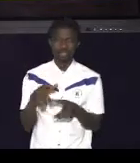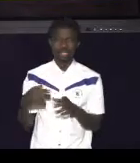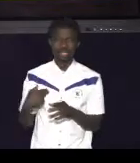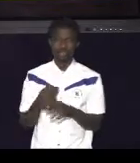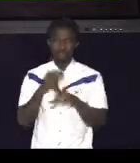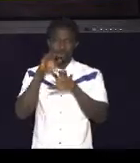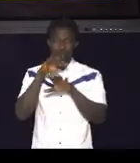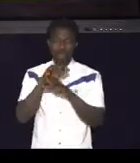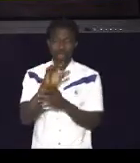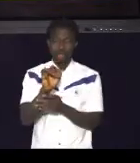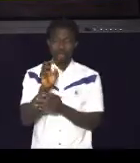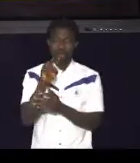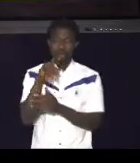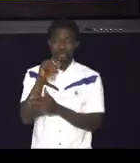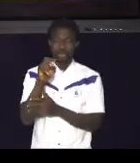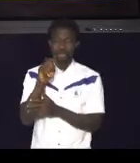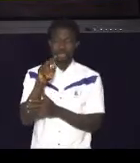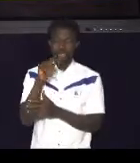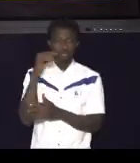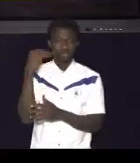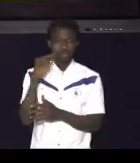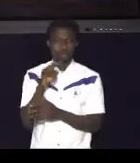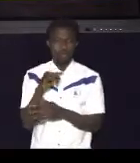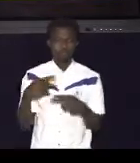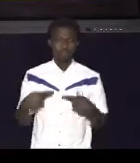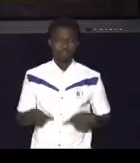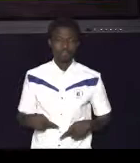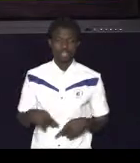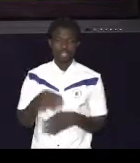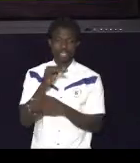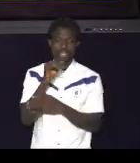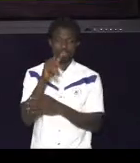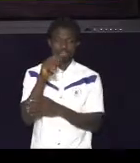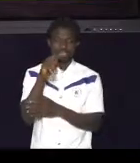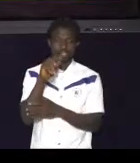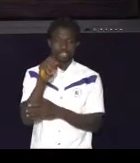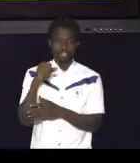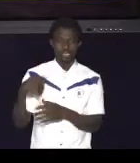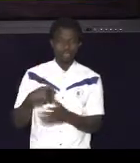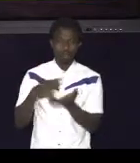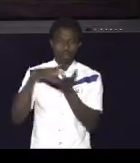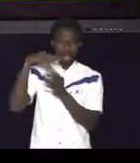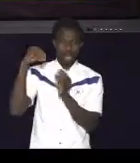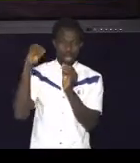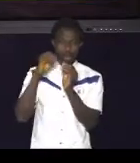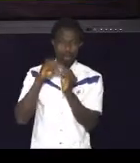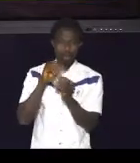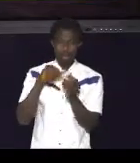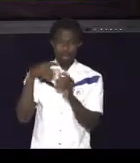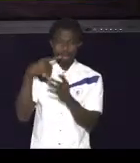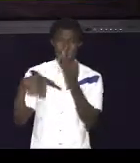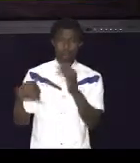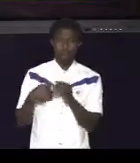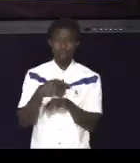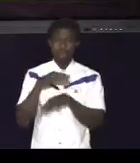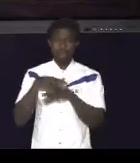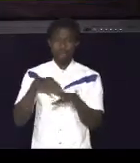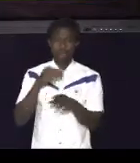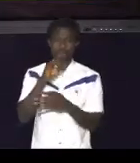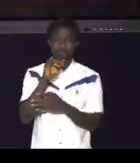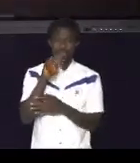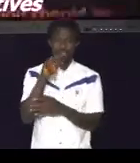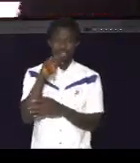at components of physical fitness. So we learn more about what we call fitness and physical